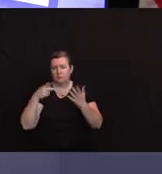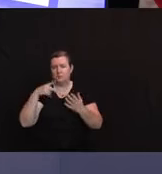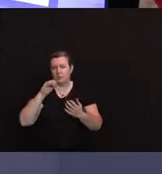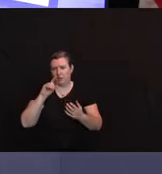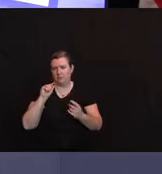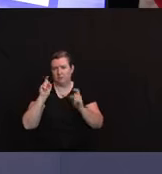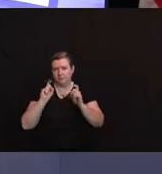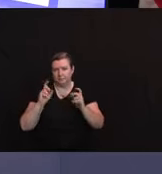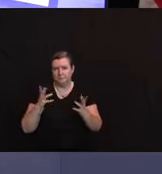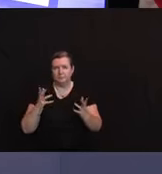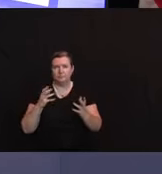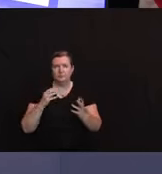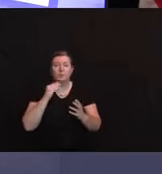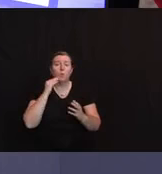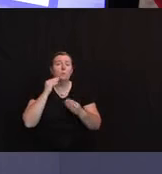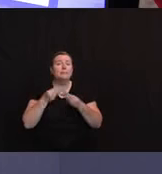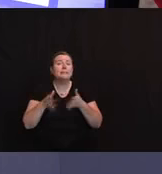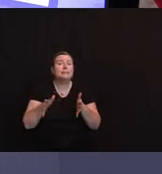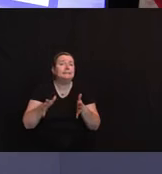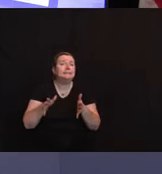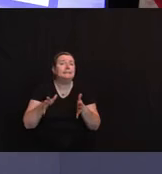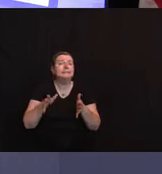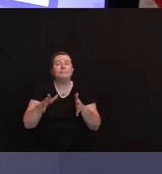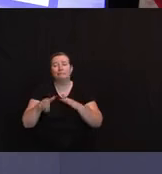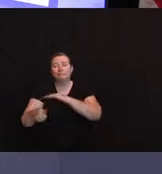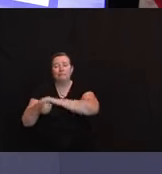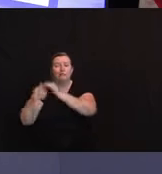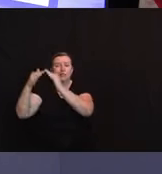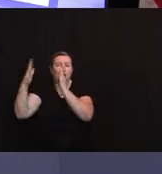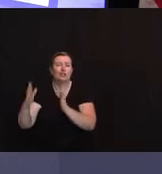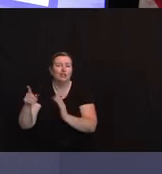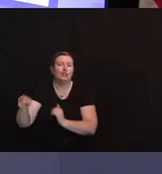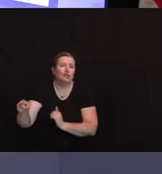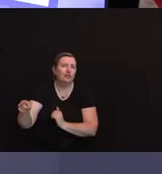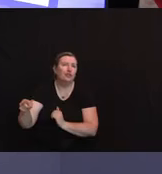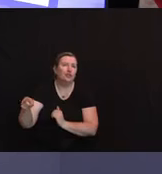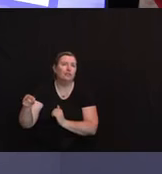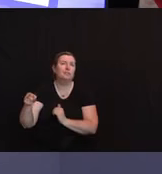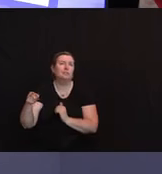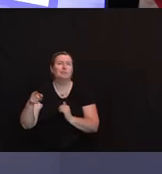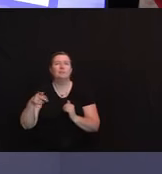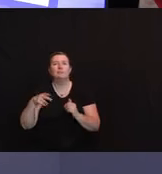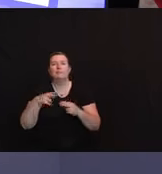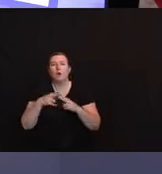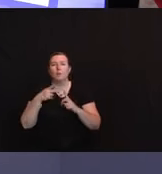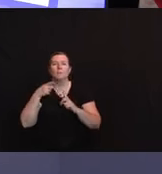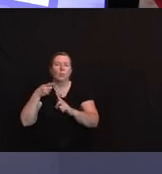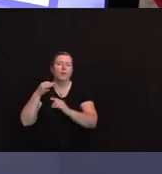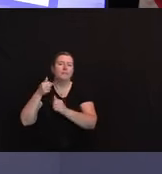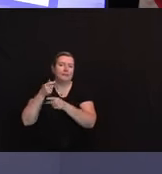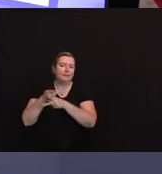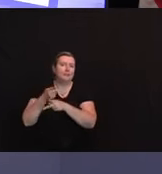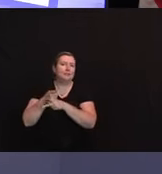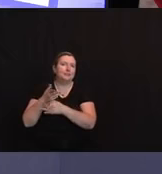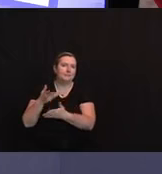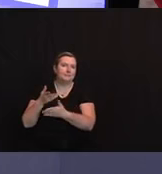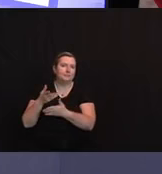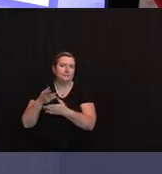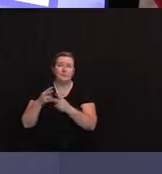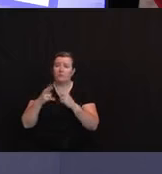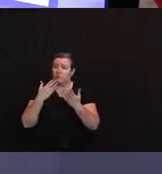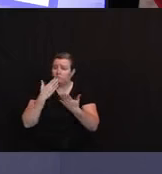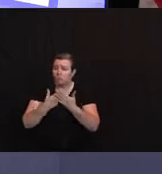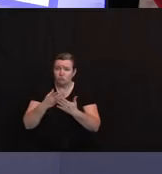on point-of-care testing, which is most effective because the transient